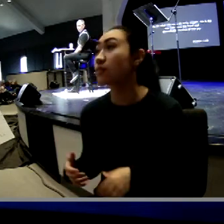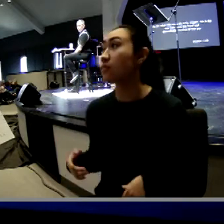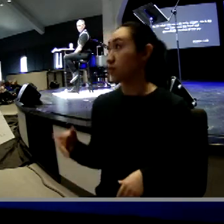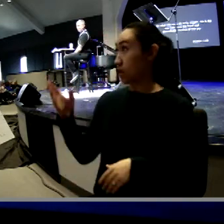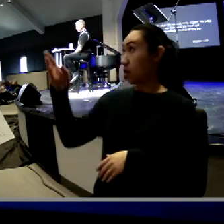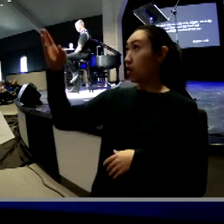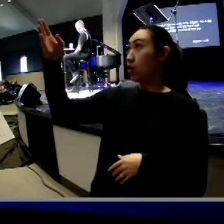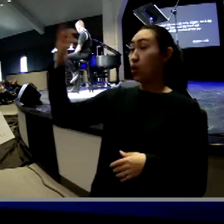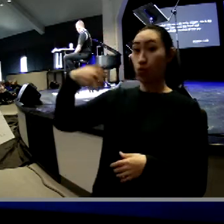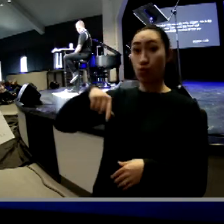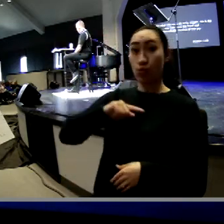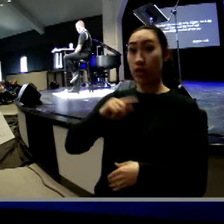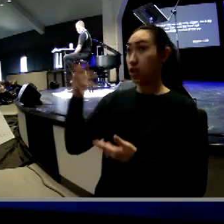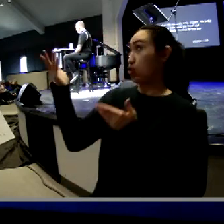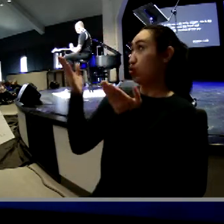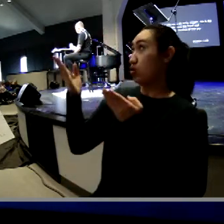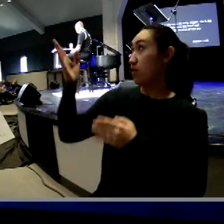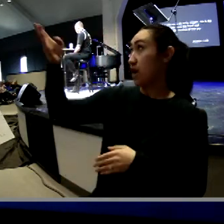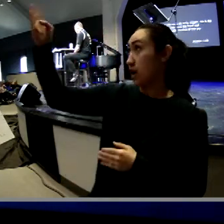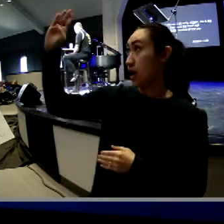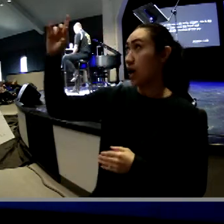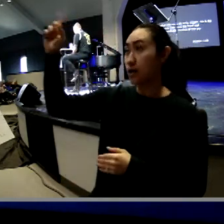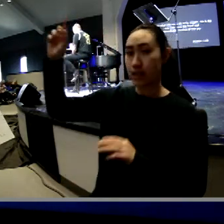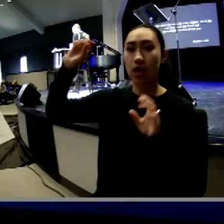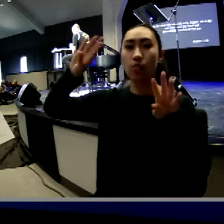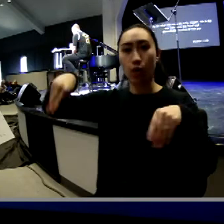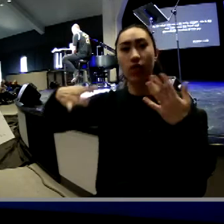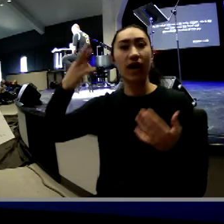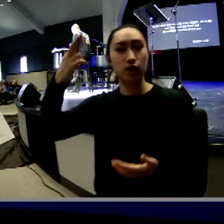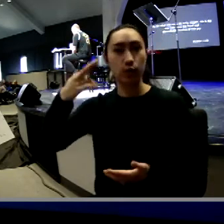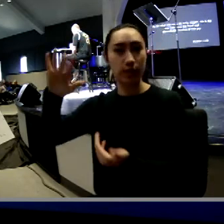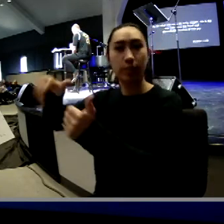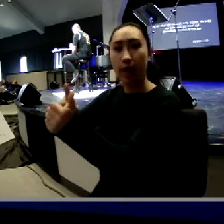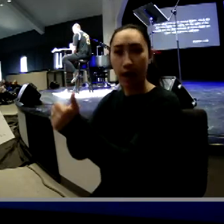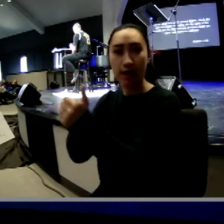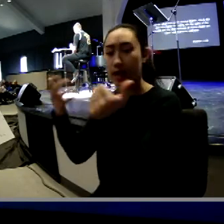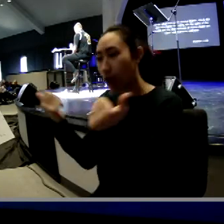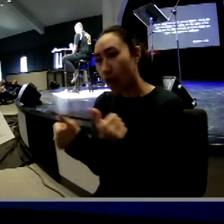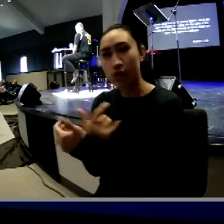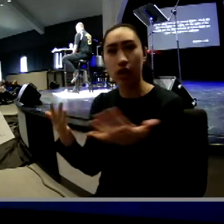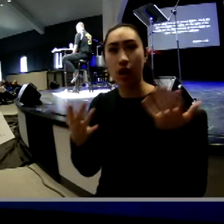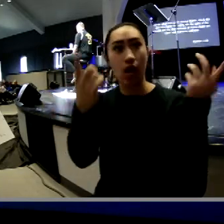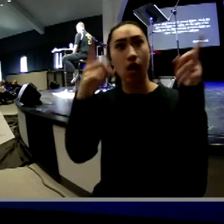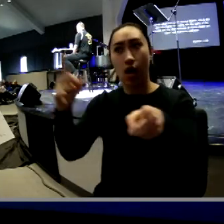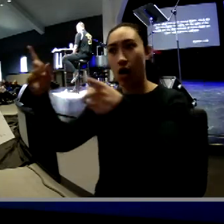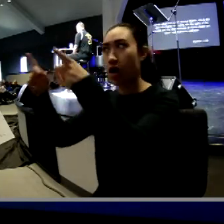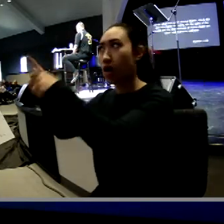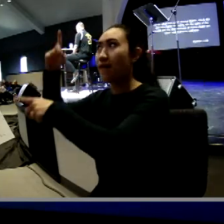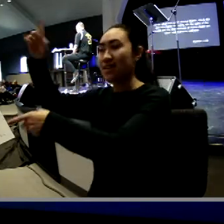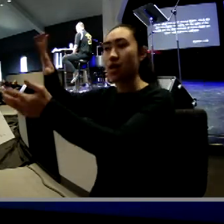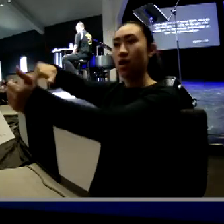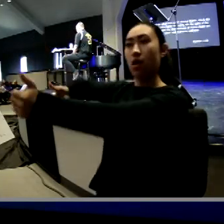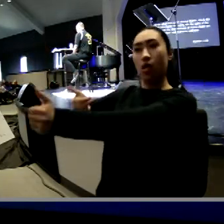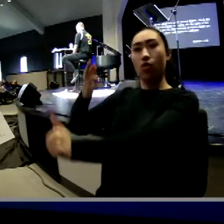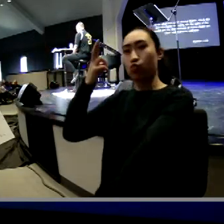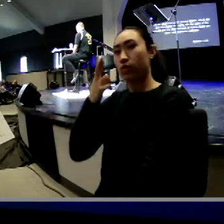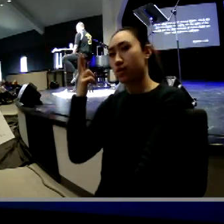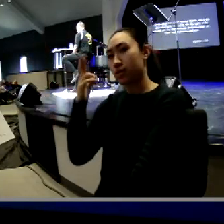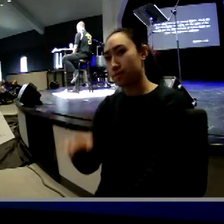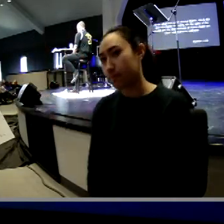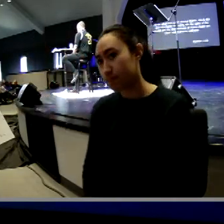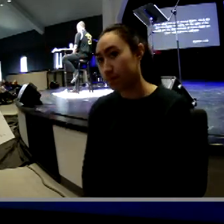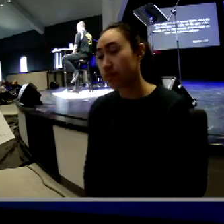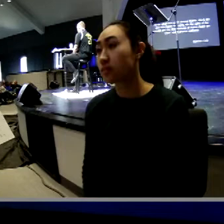truth. And Jesus goes on to continue in verse 22. Seed falling among the thorns refers to someone who hears the